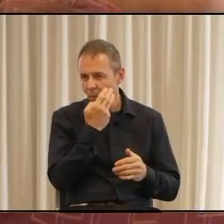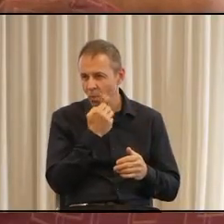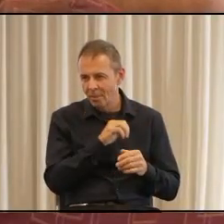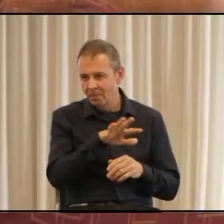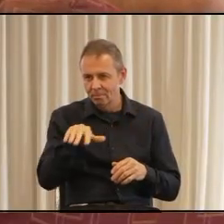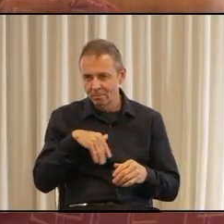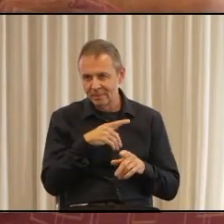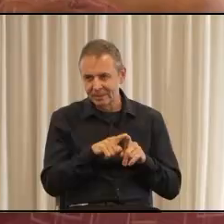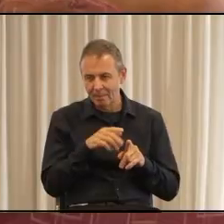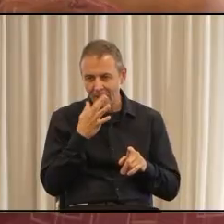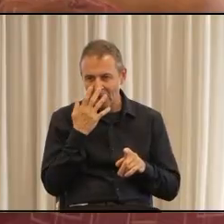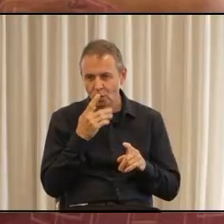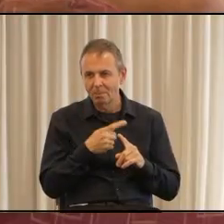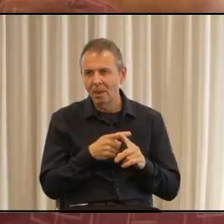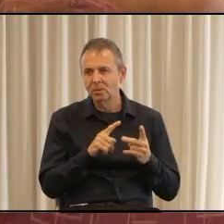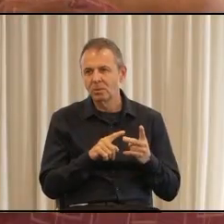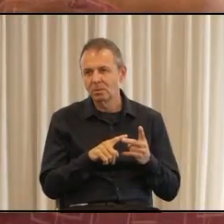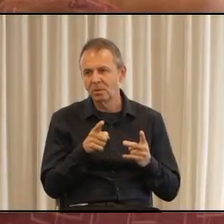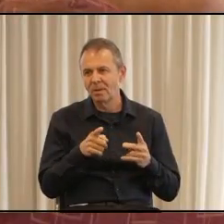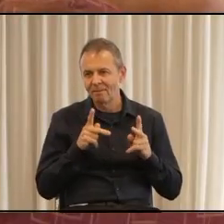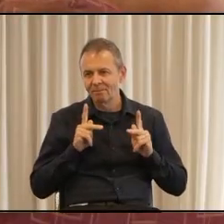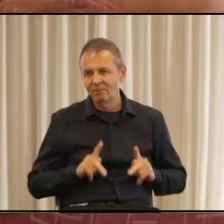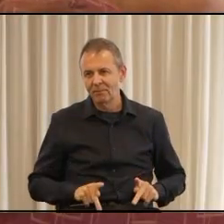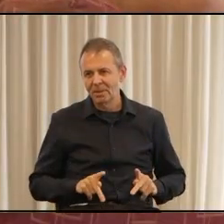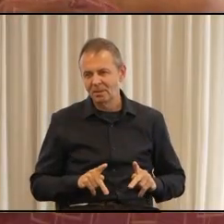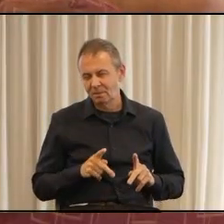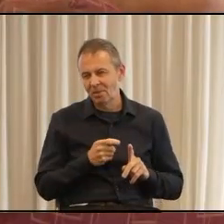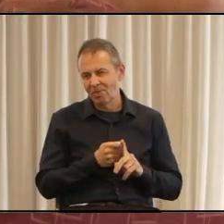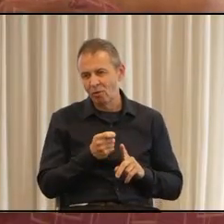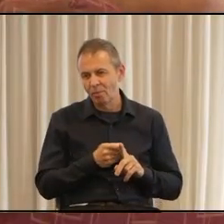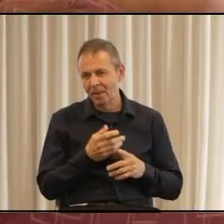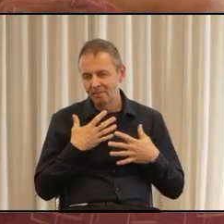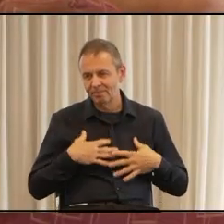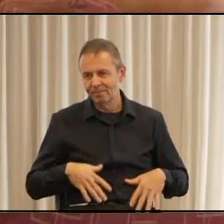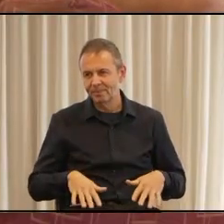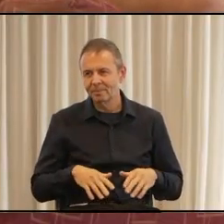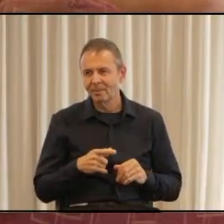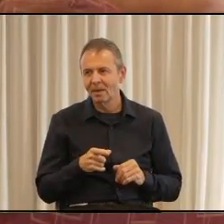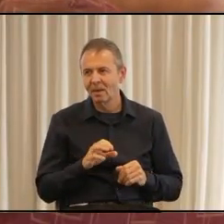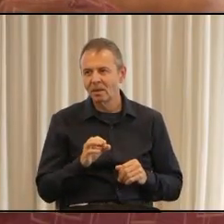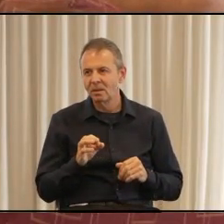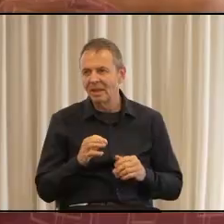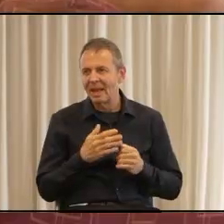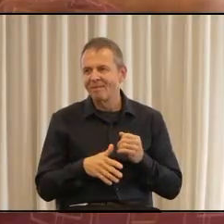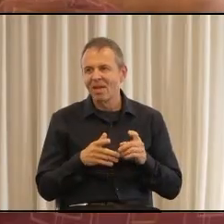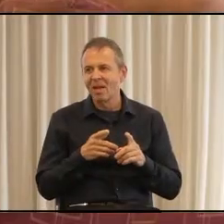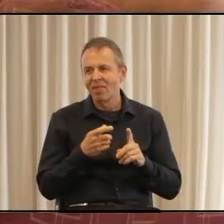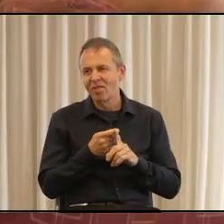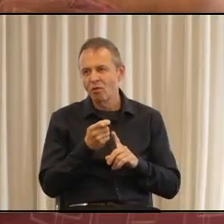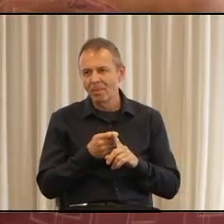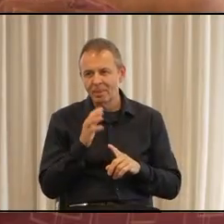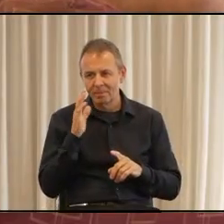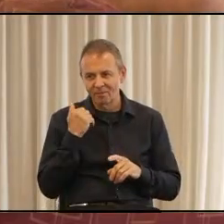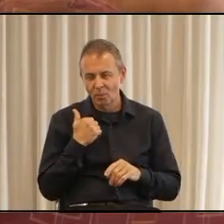age, but we also use it for her physical therapy. So she doesn't do therapy. We've never done therapy.